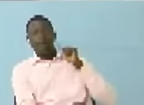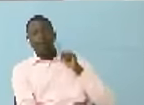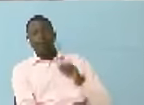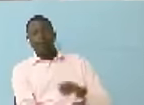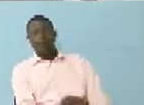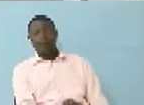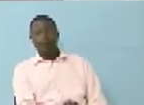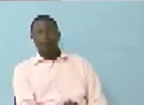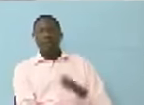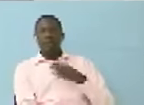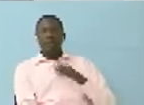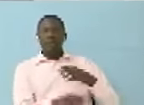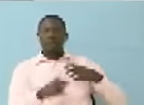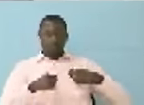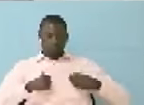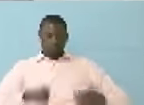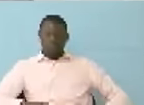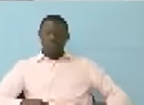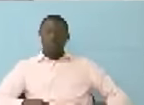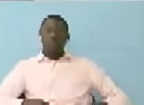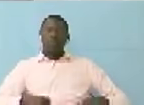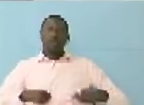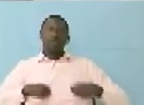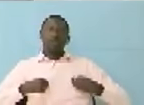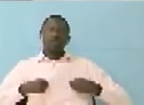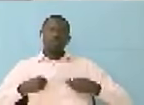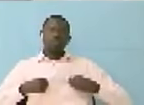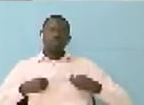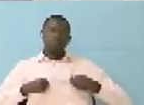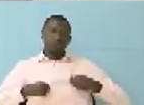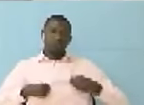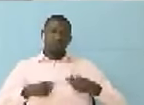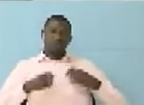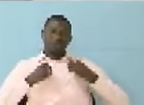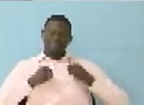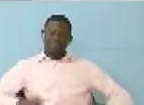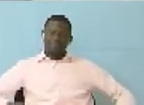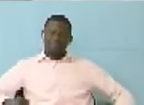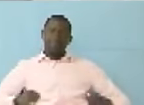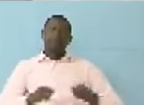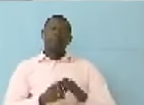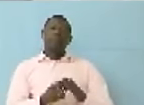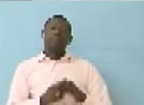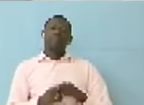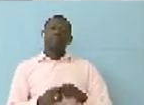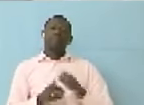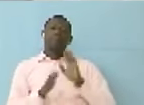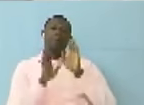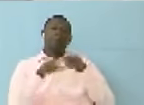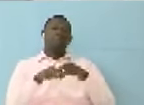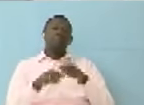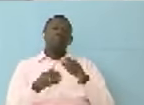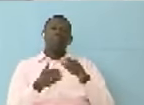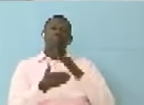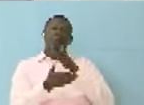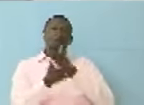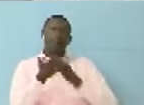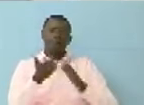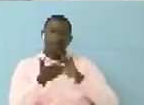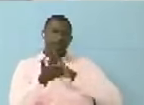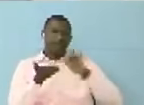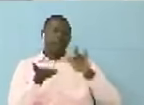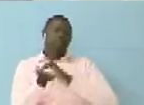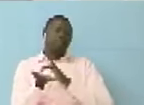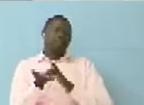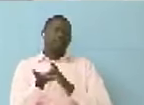tulubum. And pulled down his clothes. Narana dondiko fana murata bunja ala dondiko sabala. Leaving him almost half naked. Narana bala kensem tu.